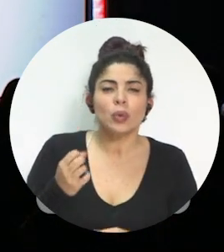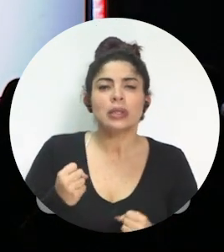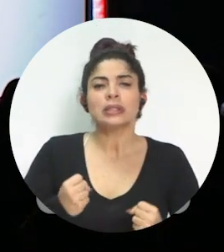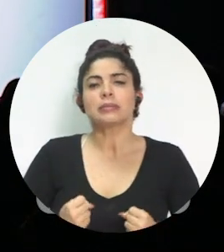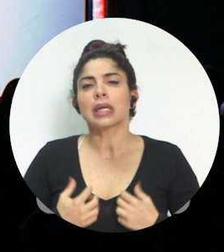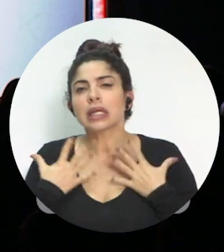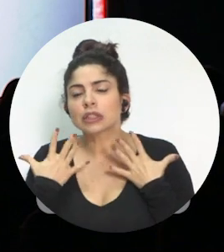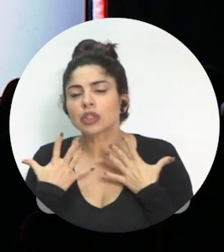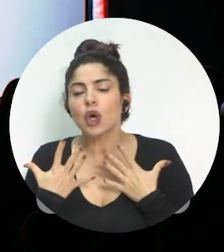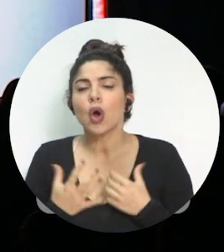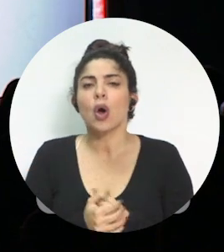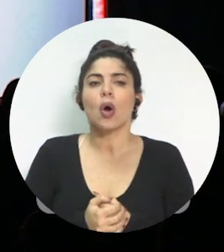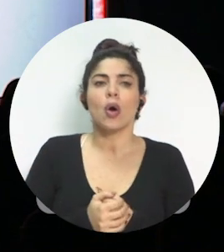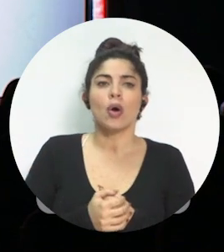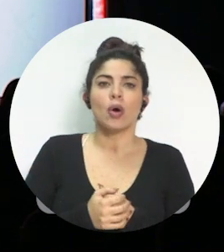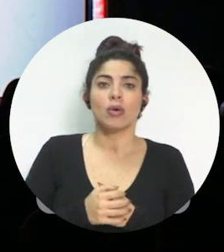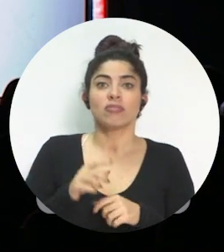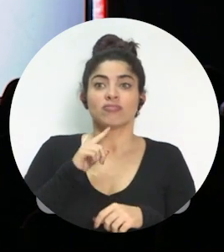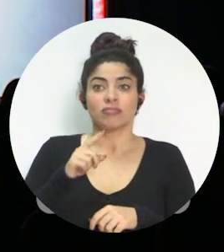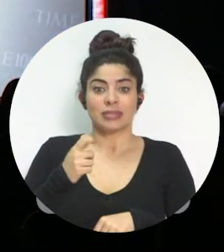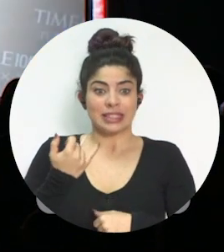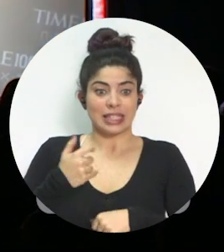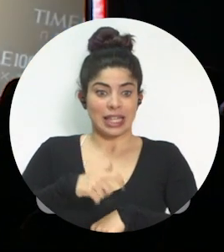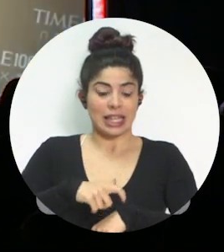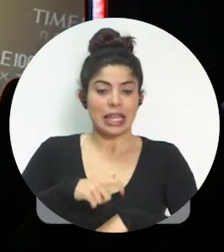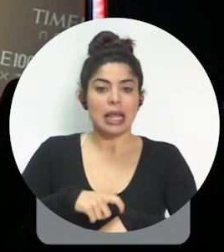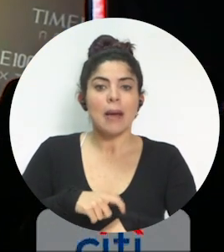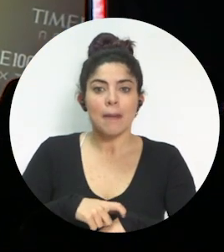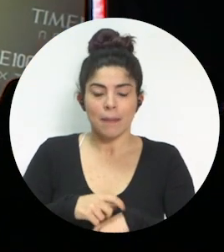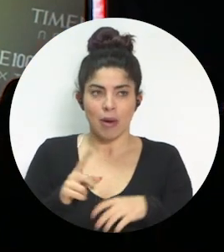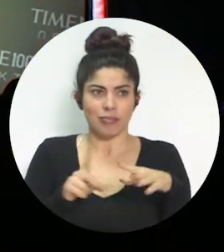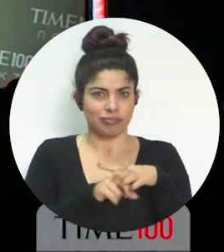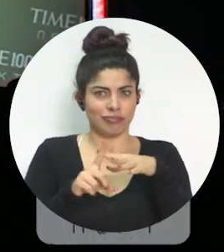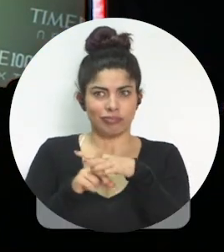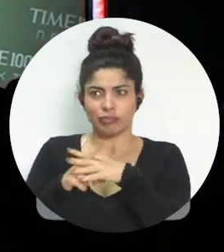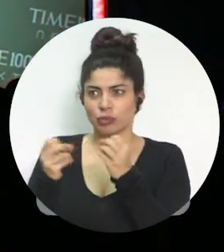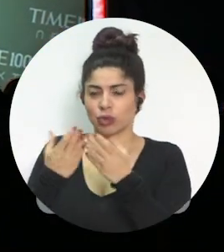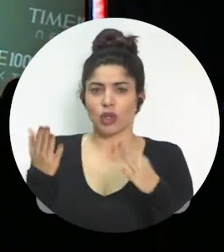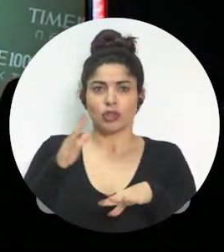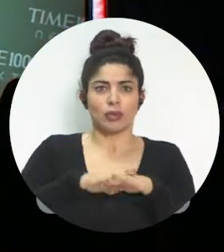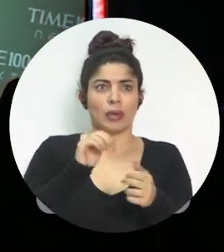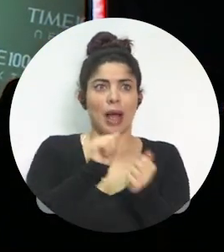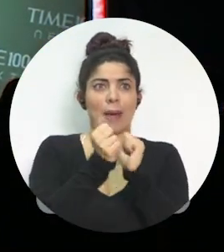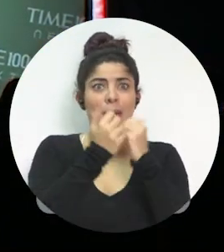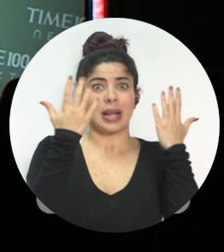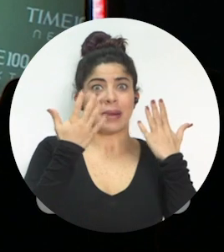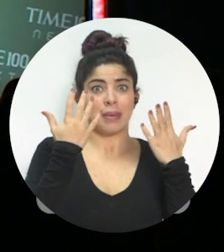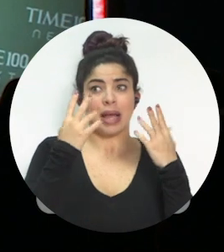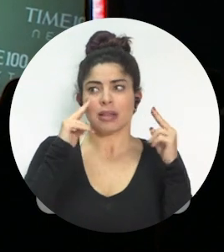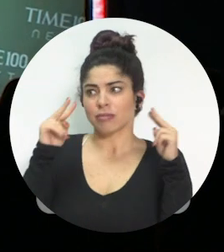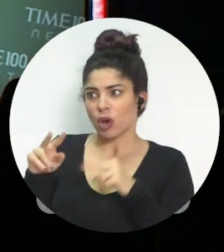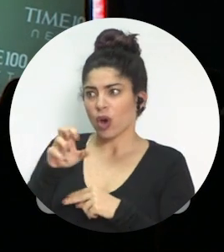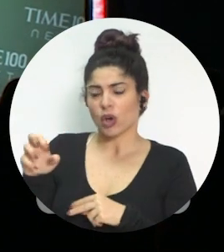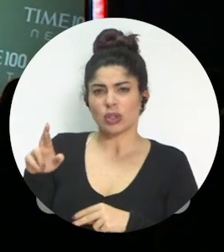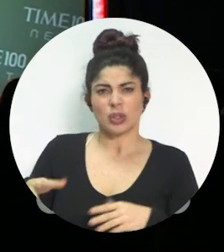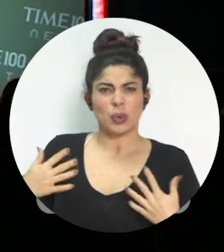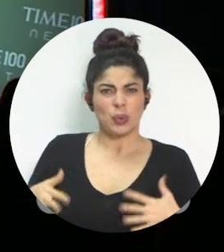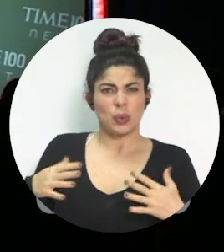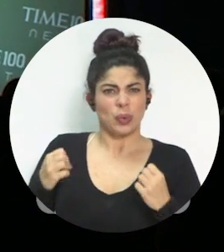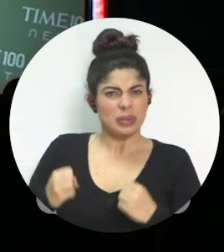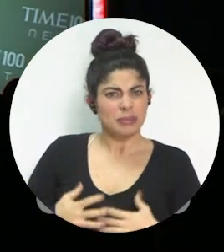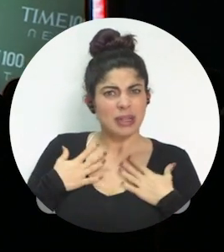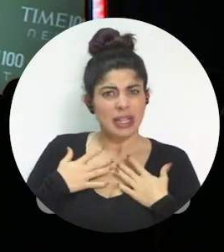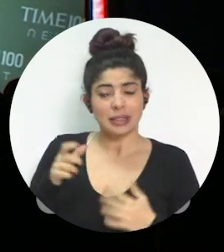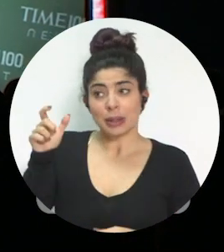So tonight is all about the future. It's about inspiration. And, you know, in this time of really bleak headlines about climate